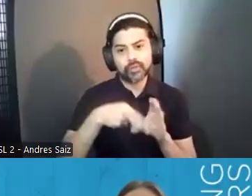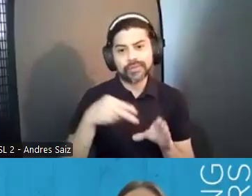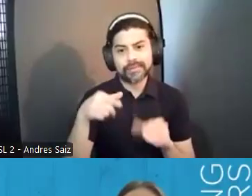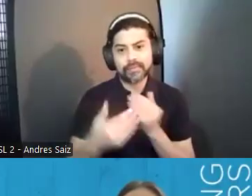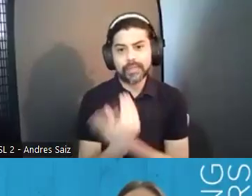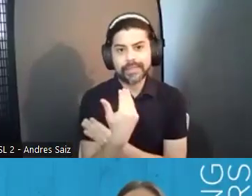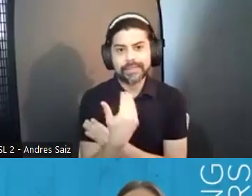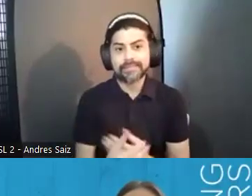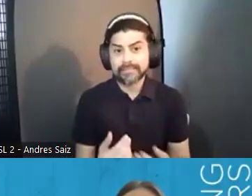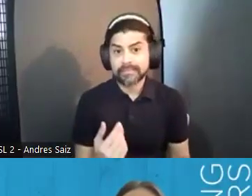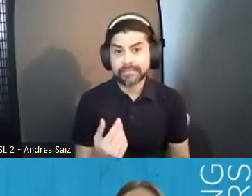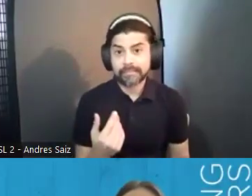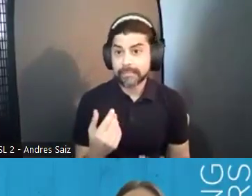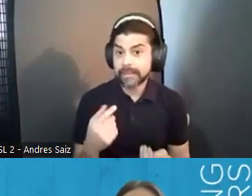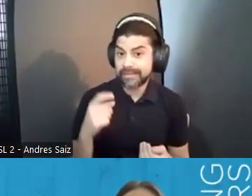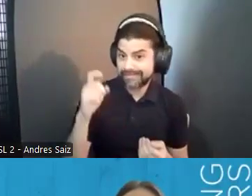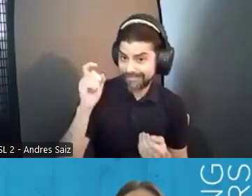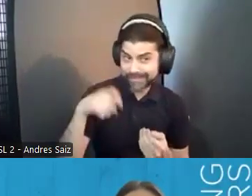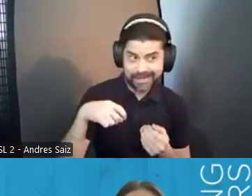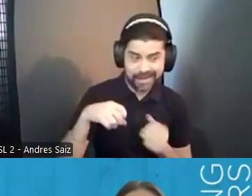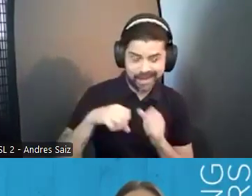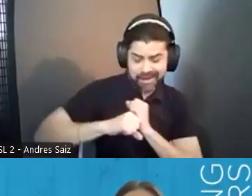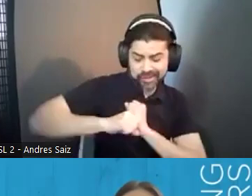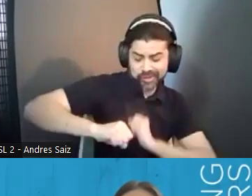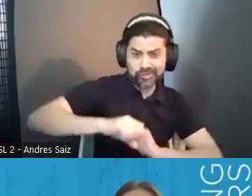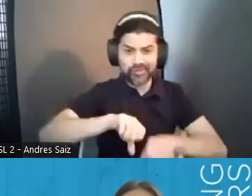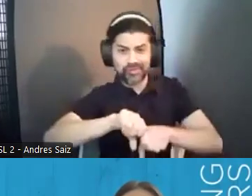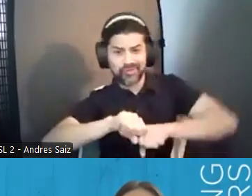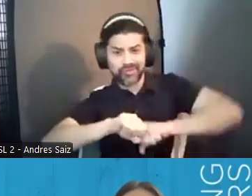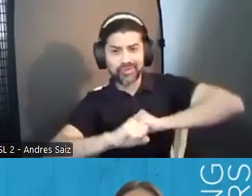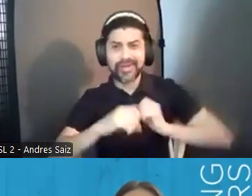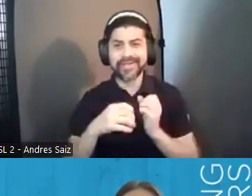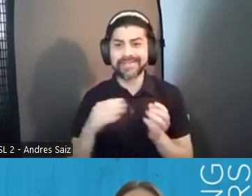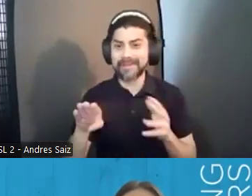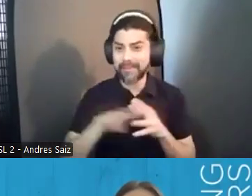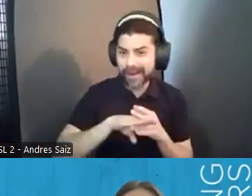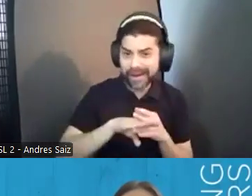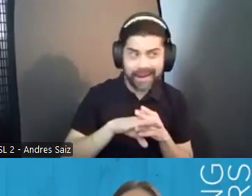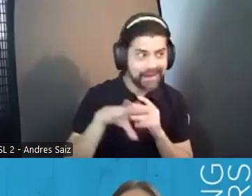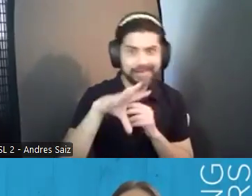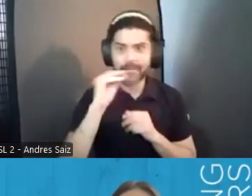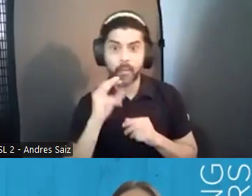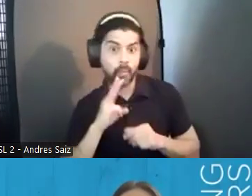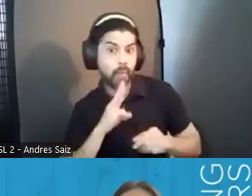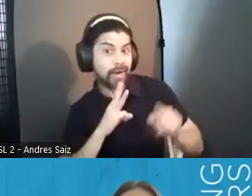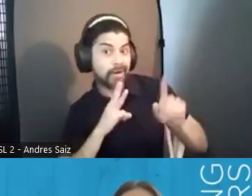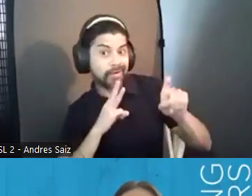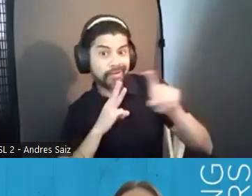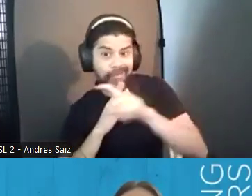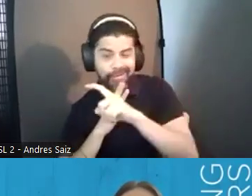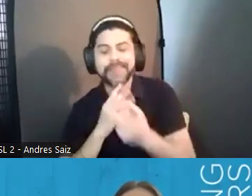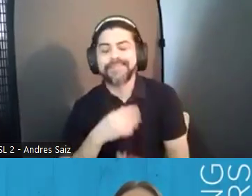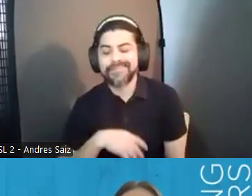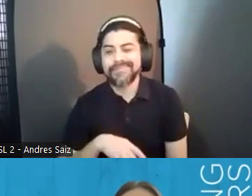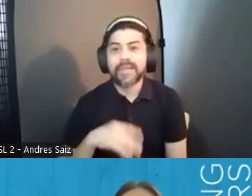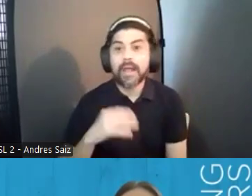All right. Does anybody need a stretch break right now? Glass of water? We're going to now have an